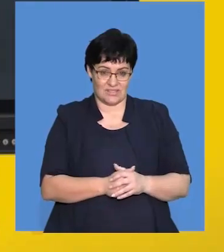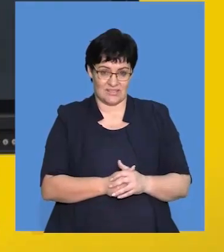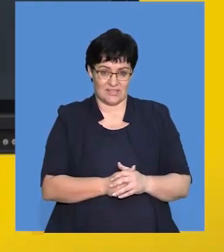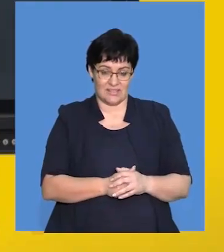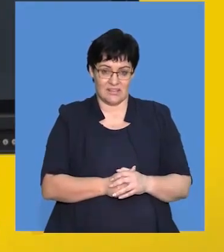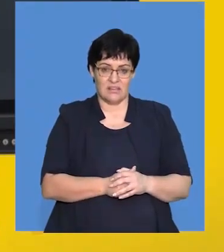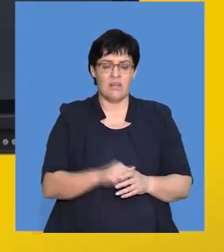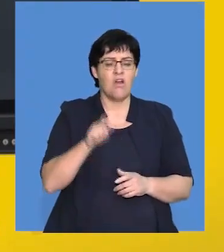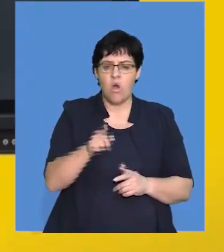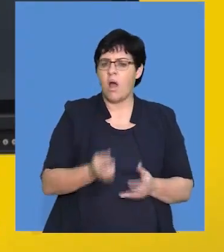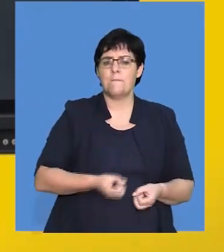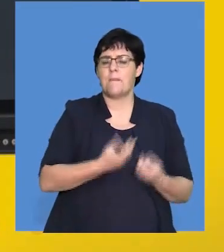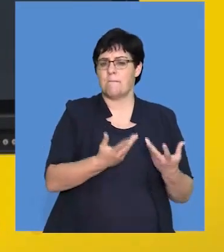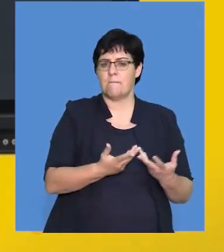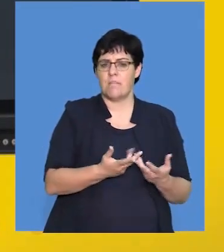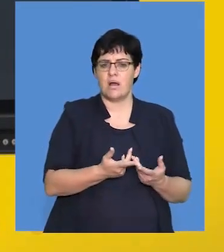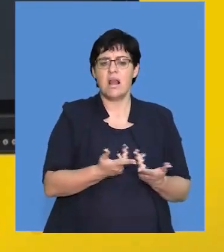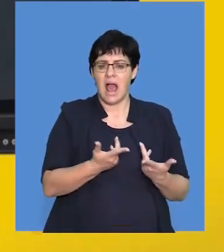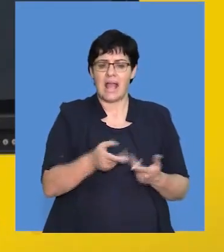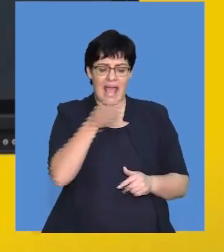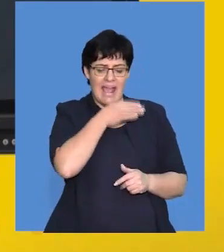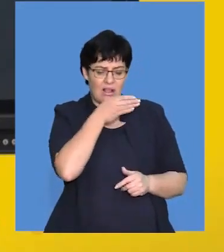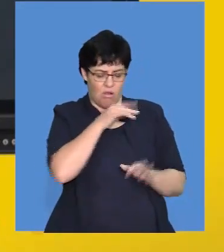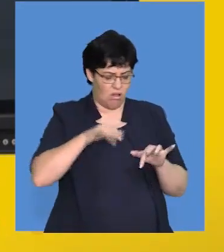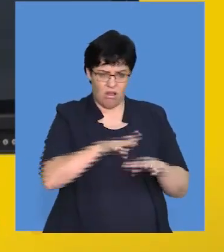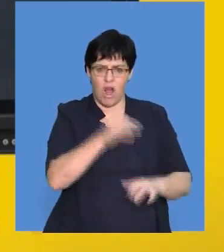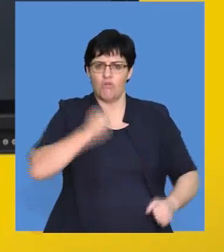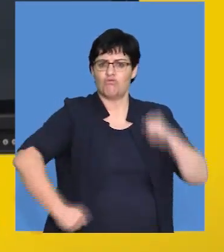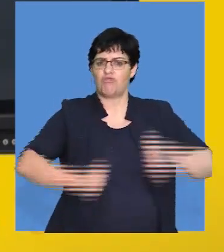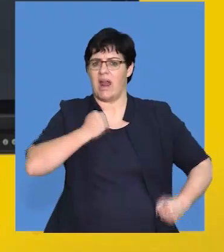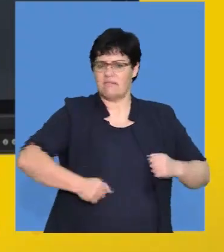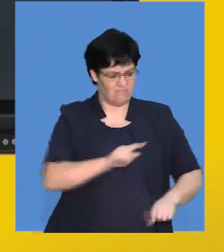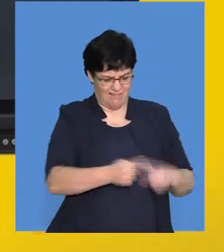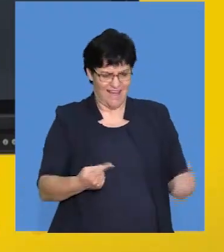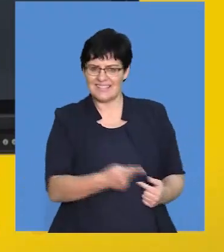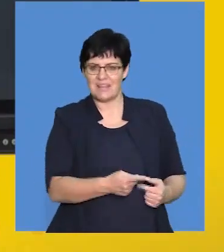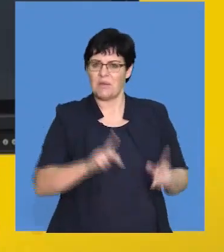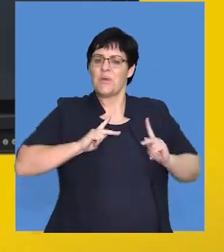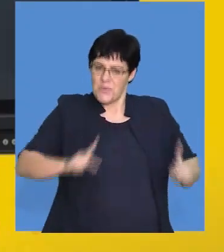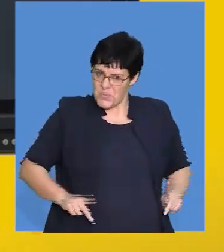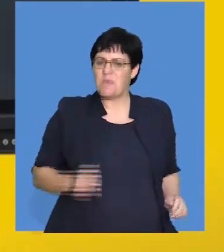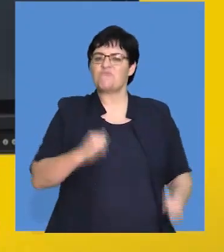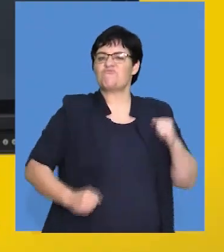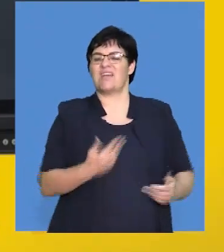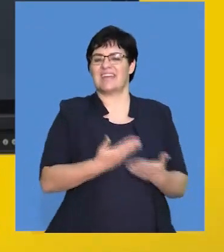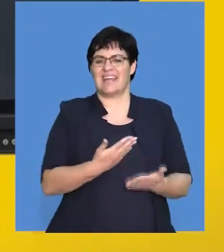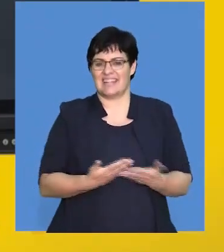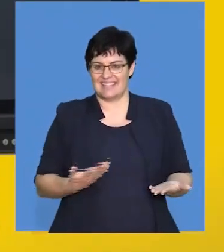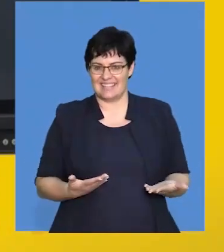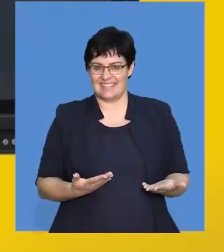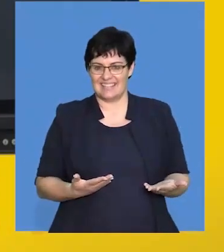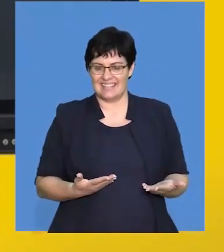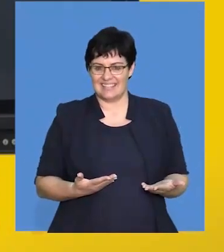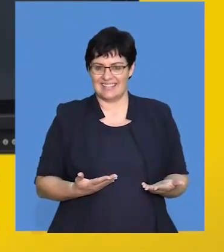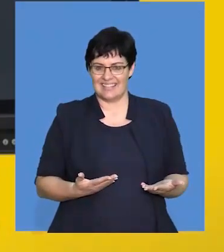is where you give a non-living object, you give it human qualities. Now, you know that